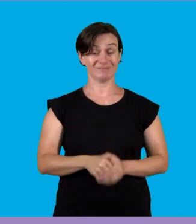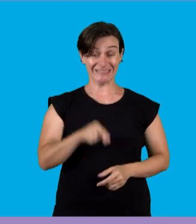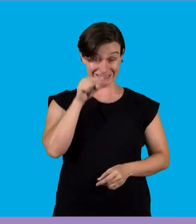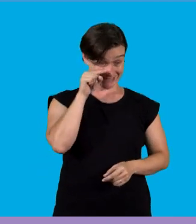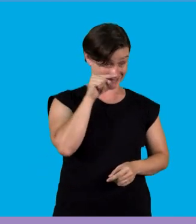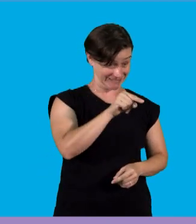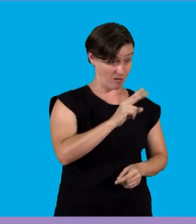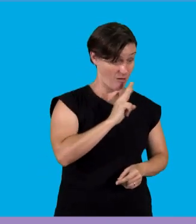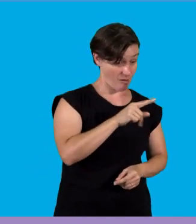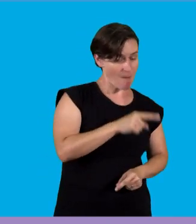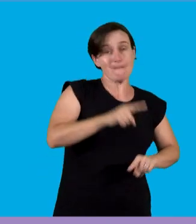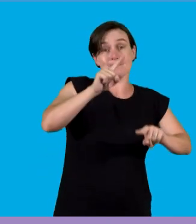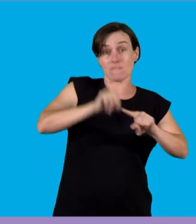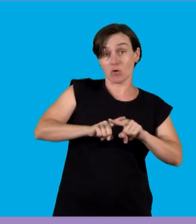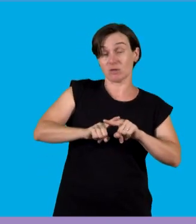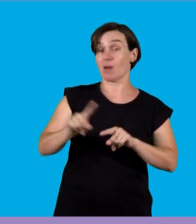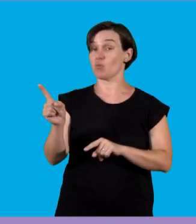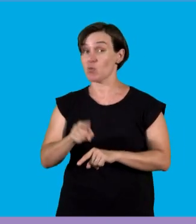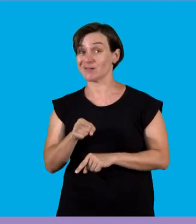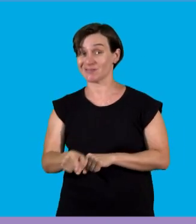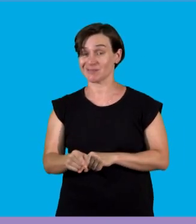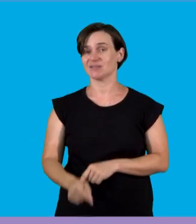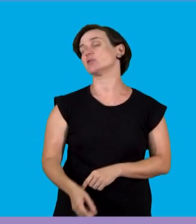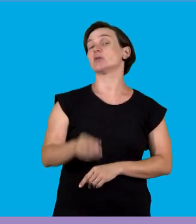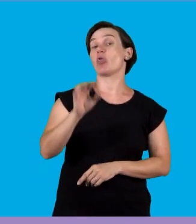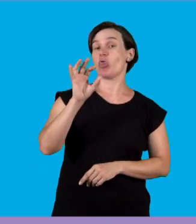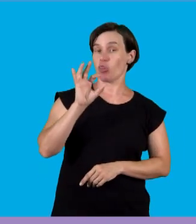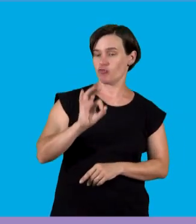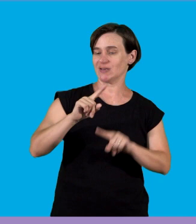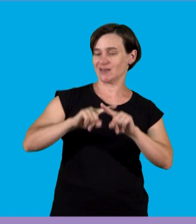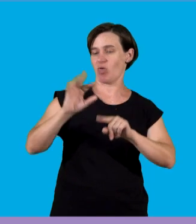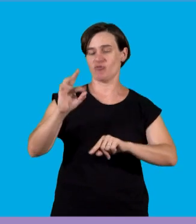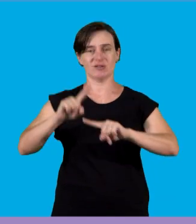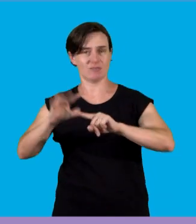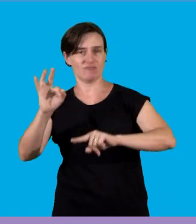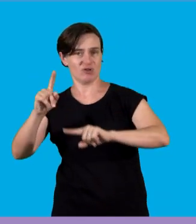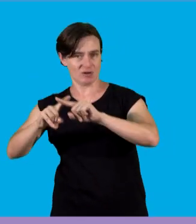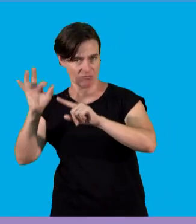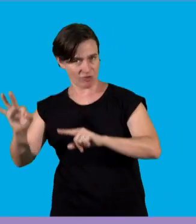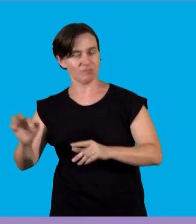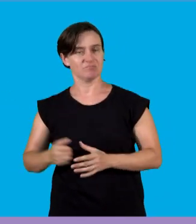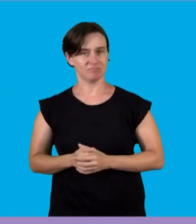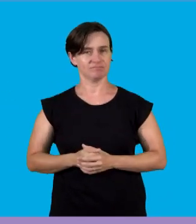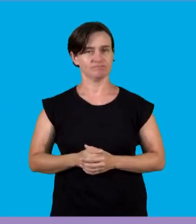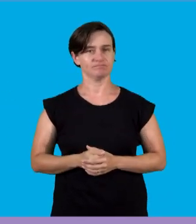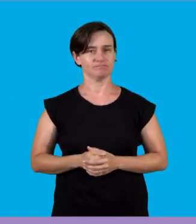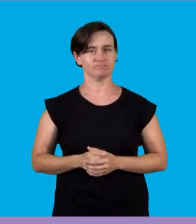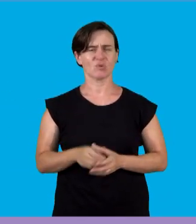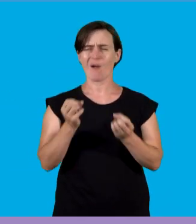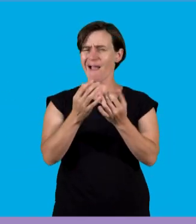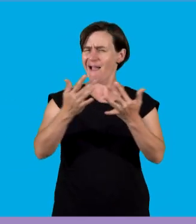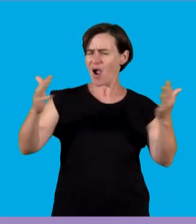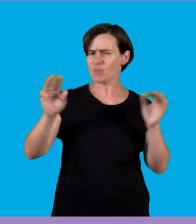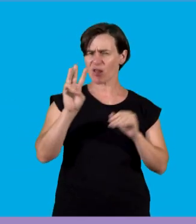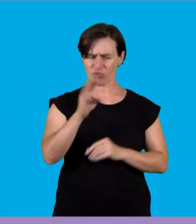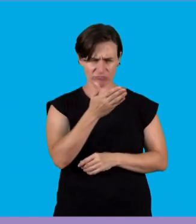3. And we are multiplying this with another 3 exponent 4, which is 3 times 3 times 3 times 3. Now,